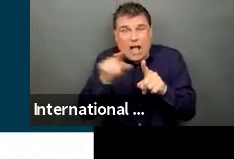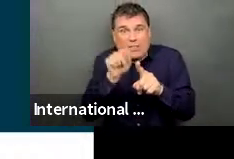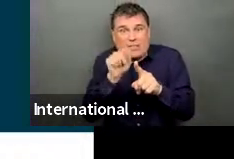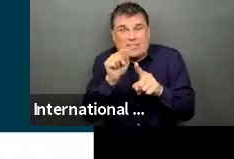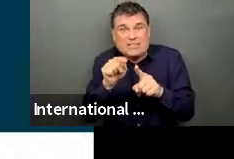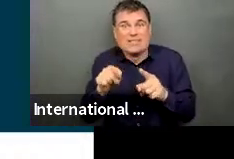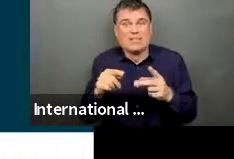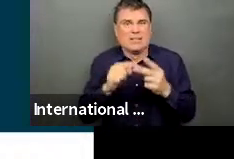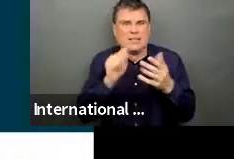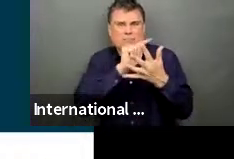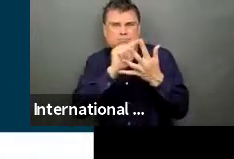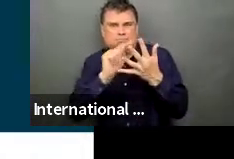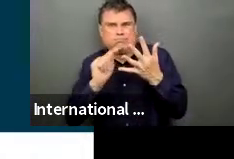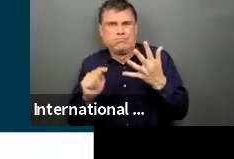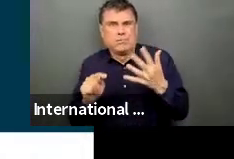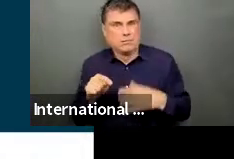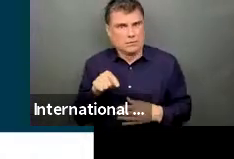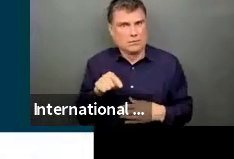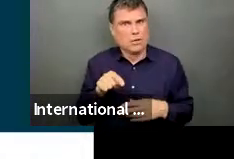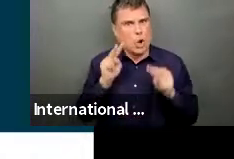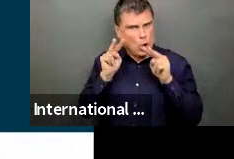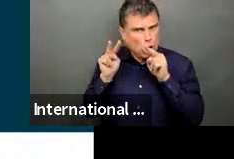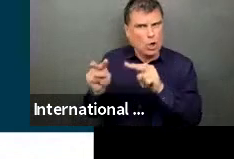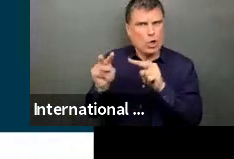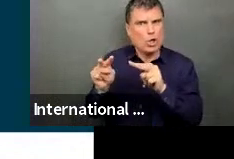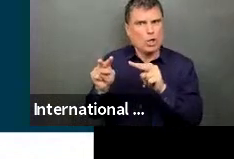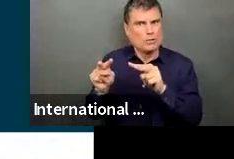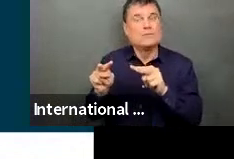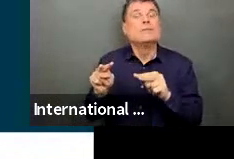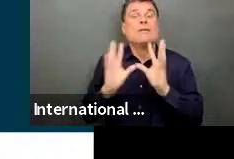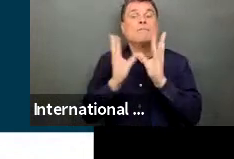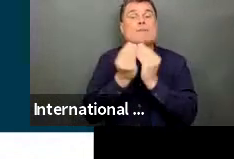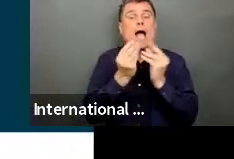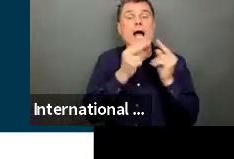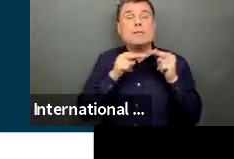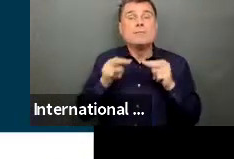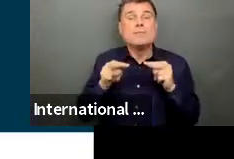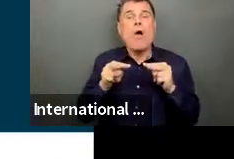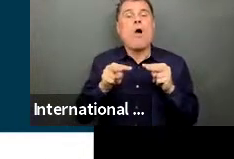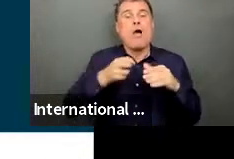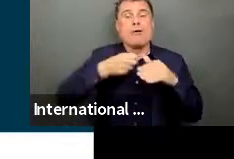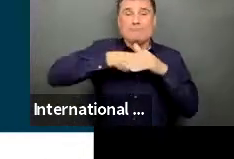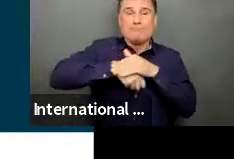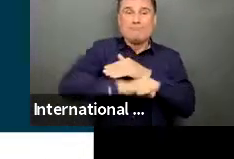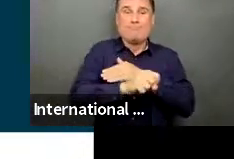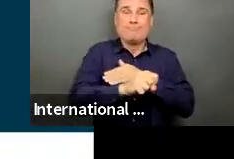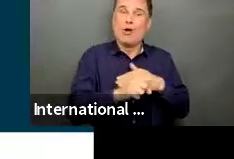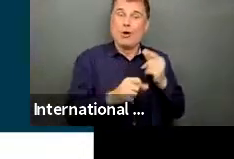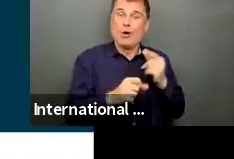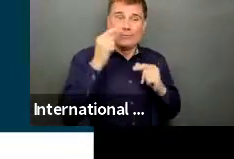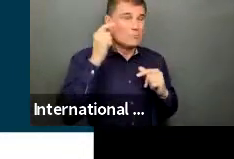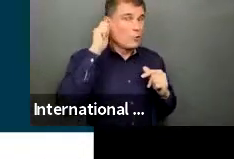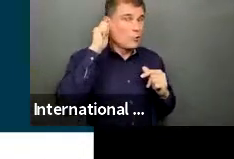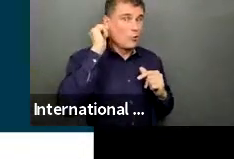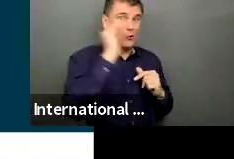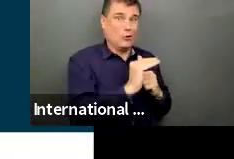parents are equally happy with daughters or boys. Now, these three